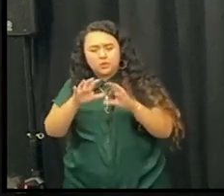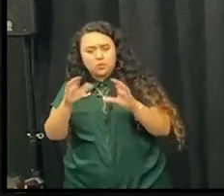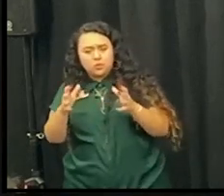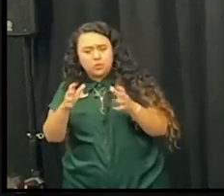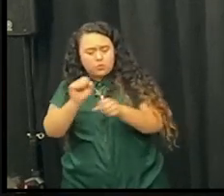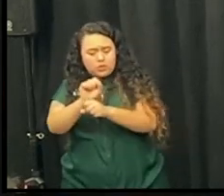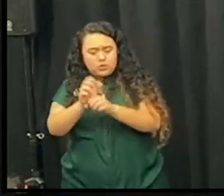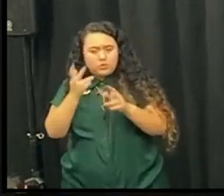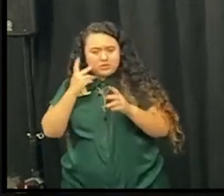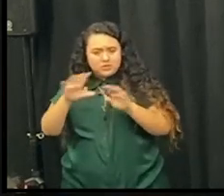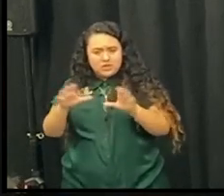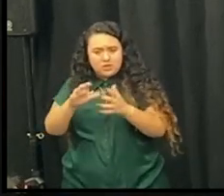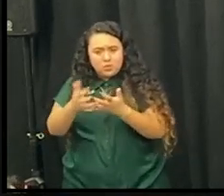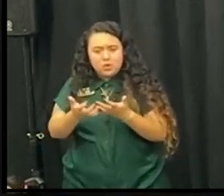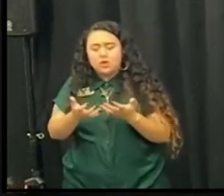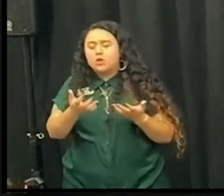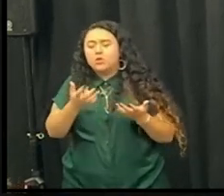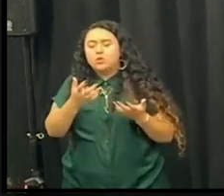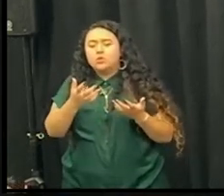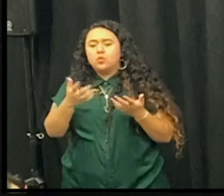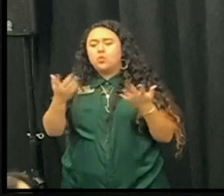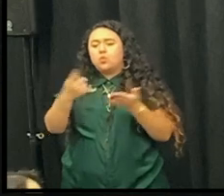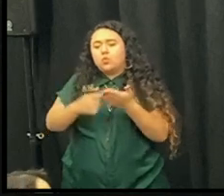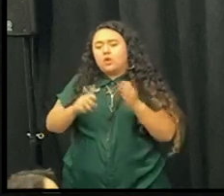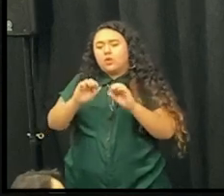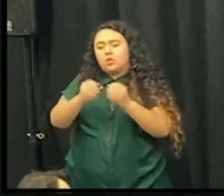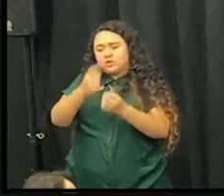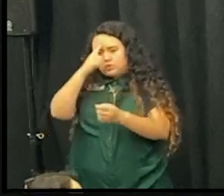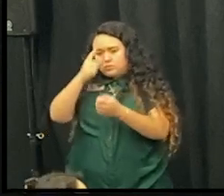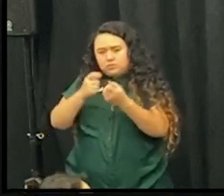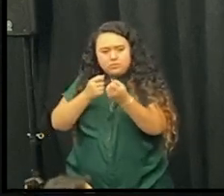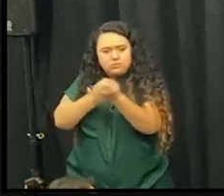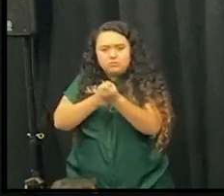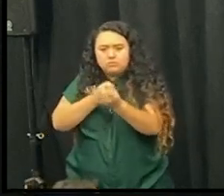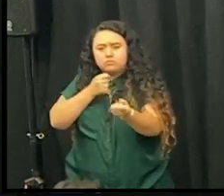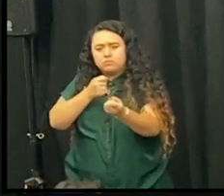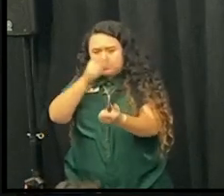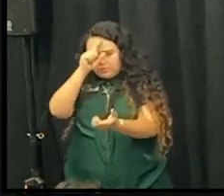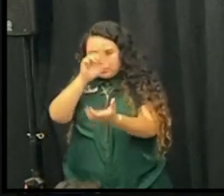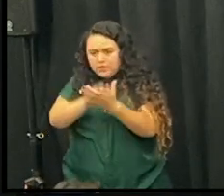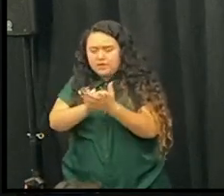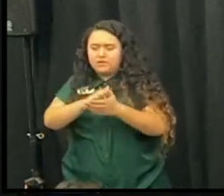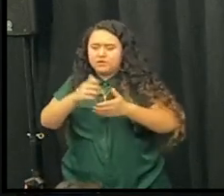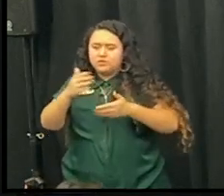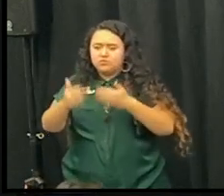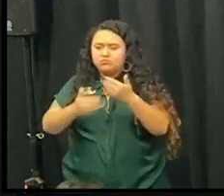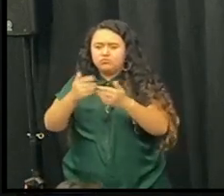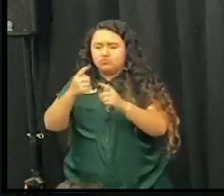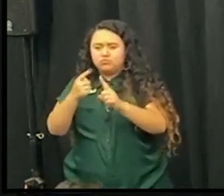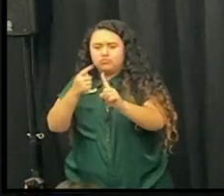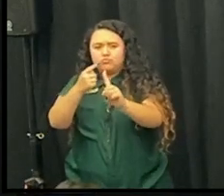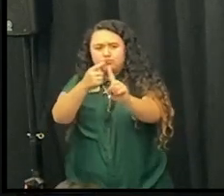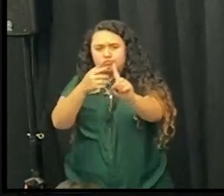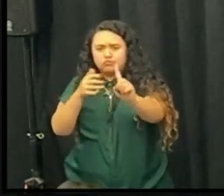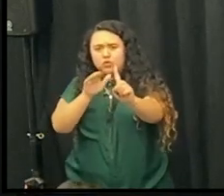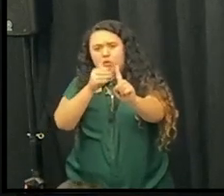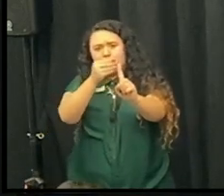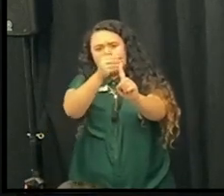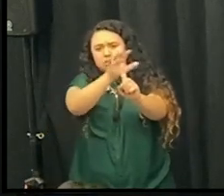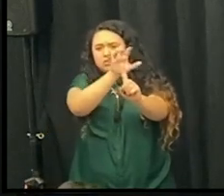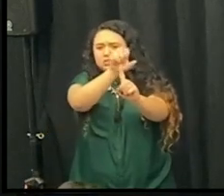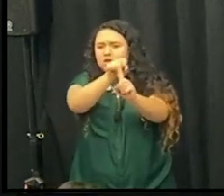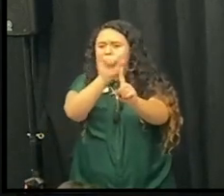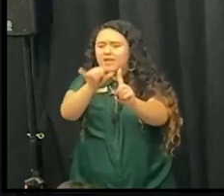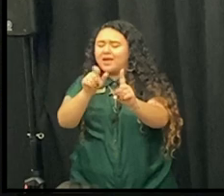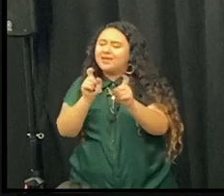see done in the world, and who do you, what organization do you believe in that is moving the needle closer to the world that you want to live in? And you can give